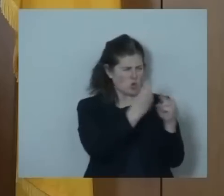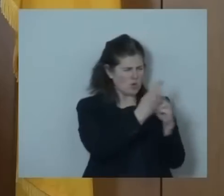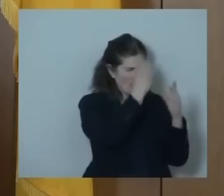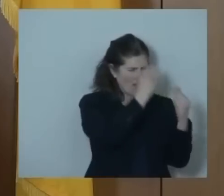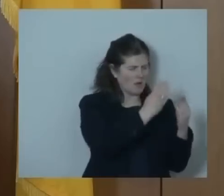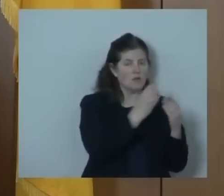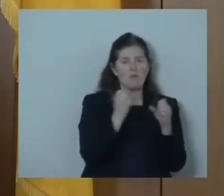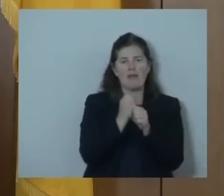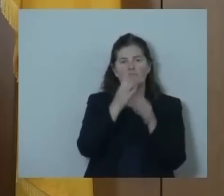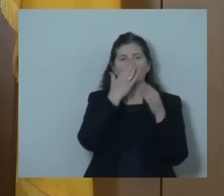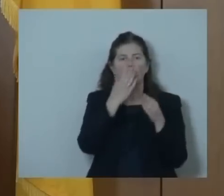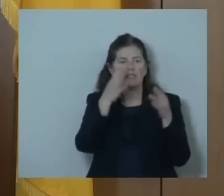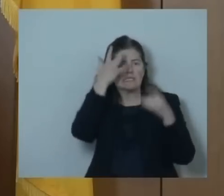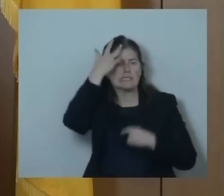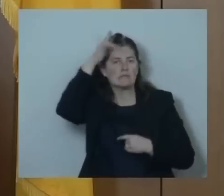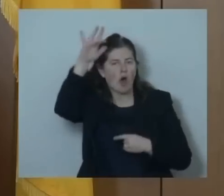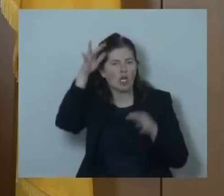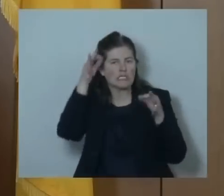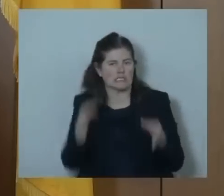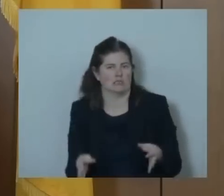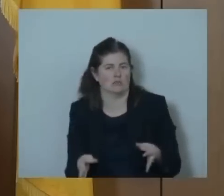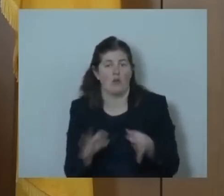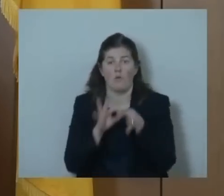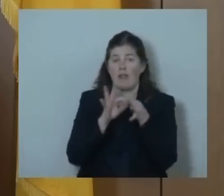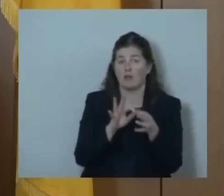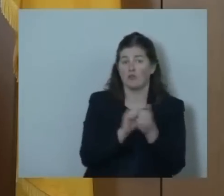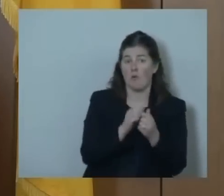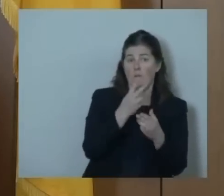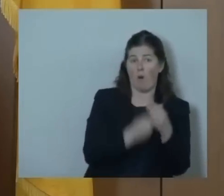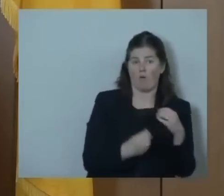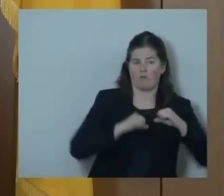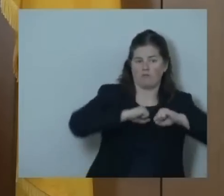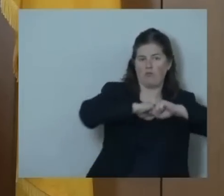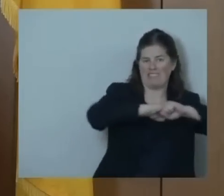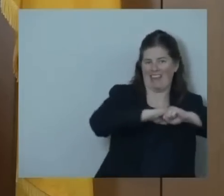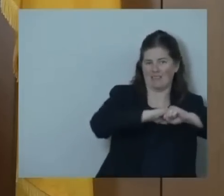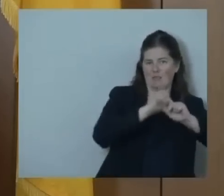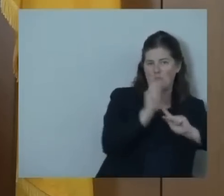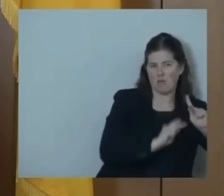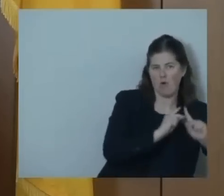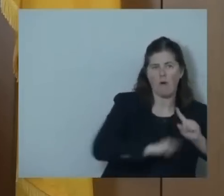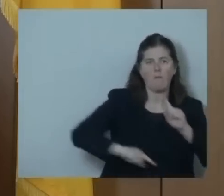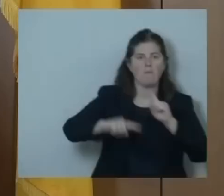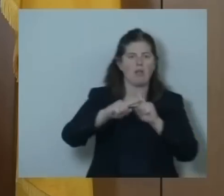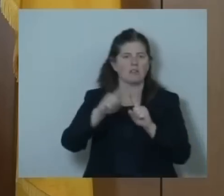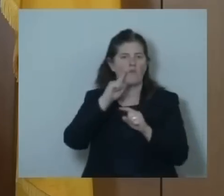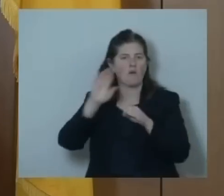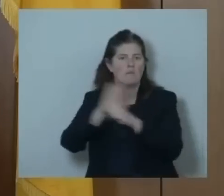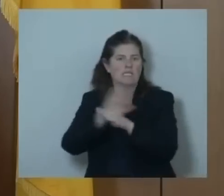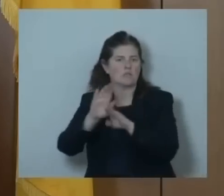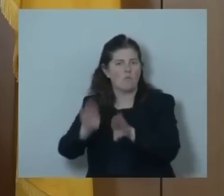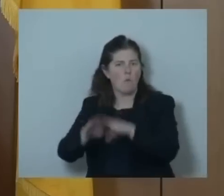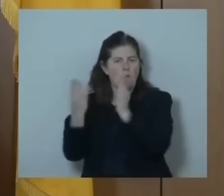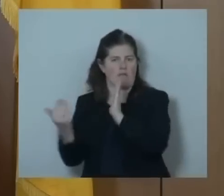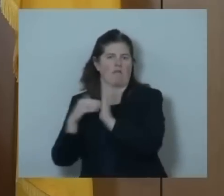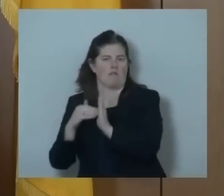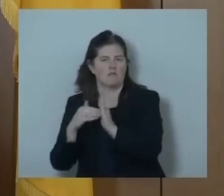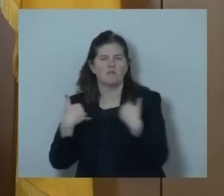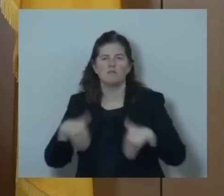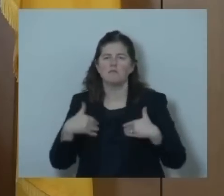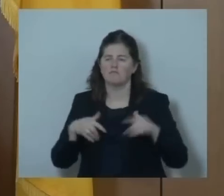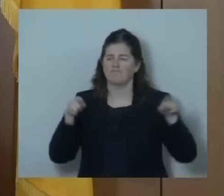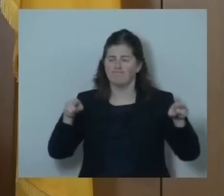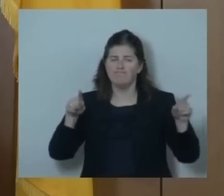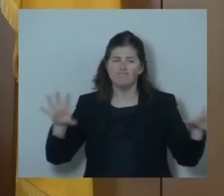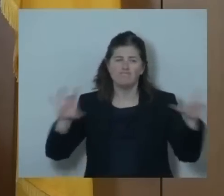about both economic recovery and protecting our population, right? These things have to be done